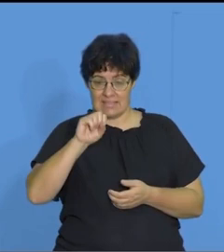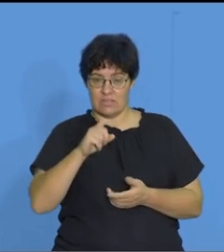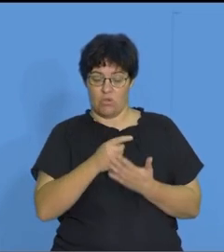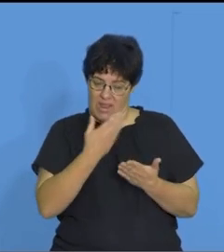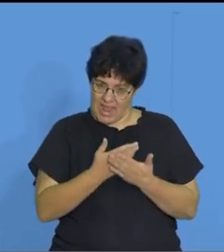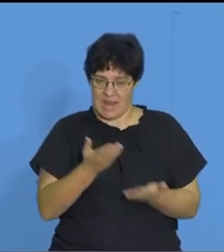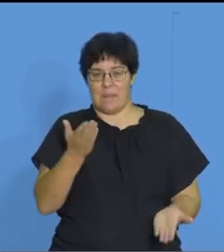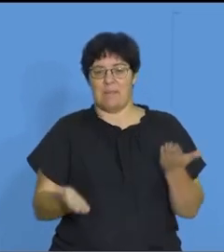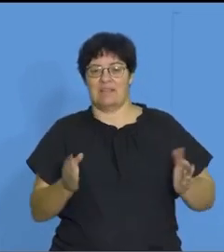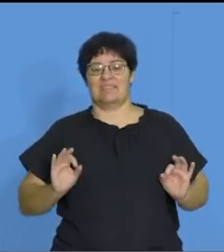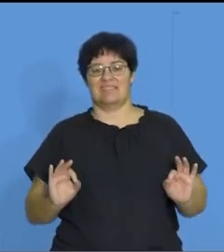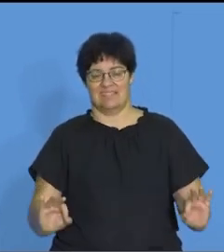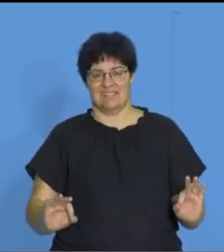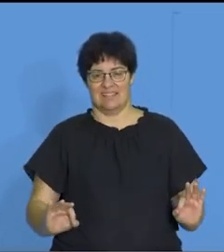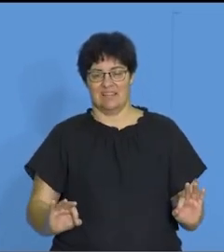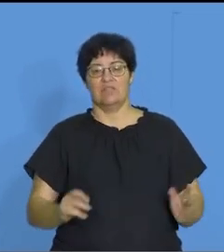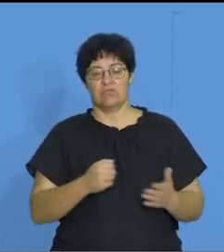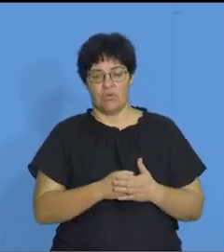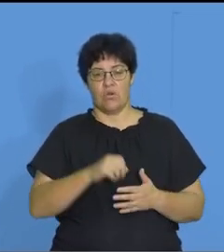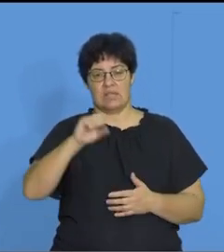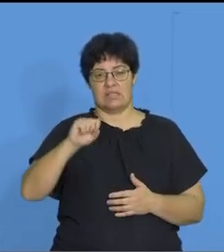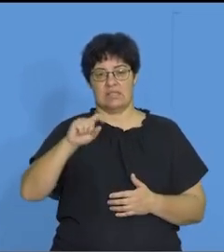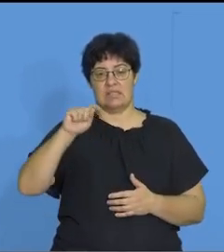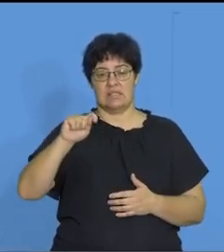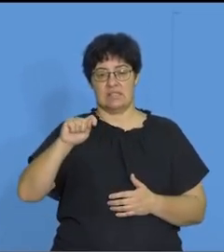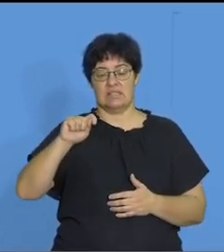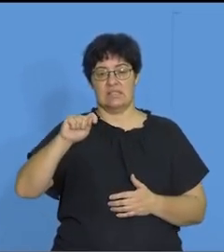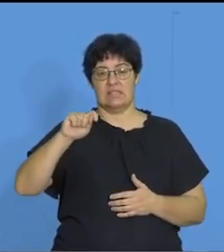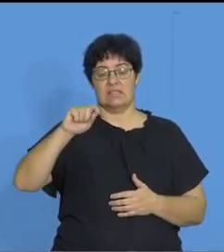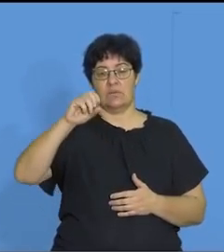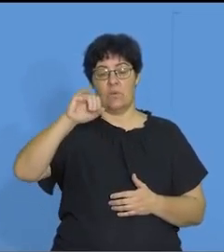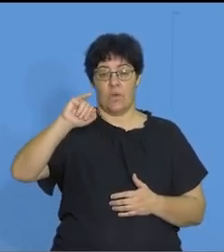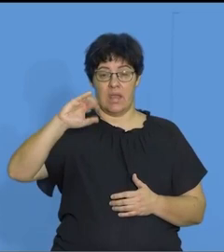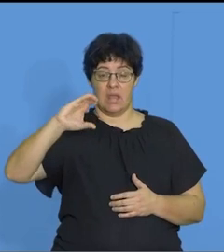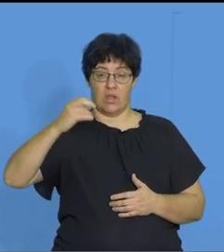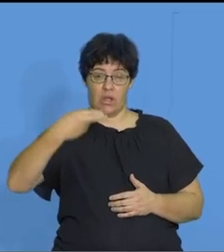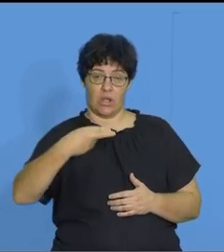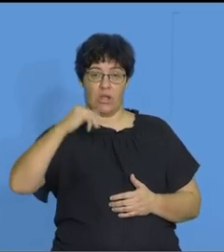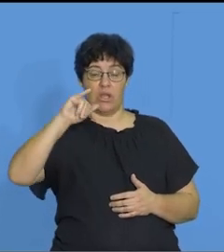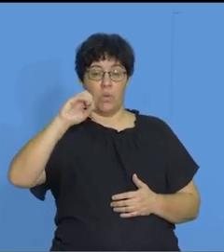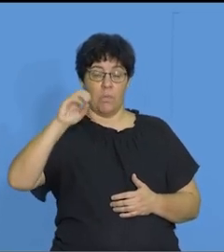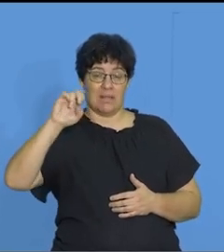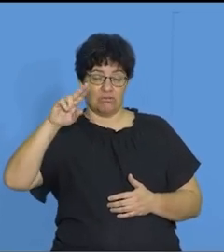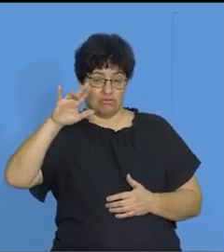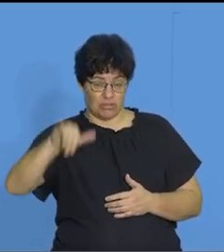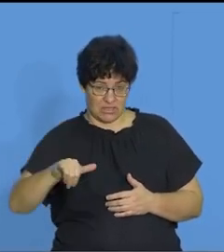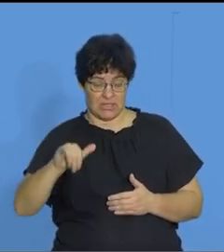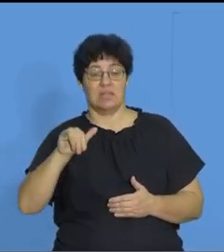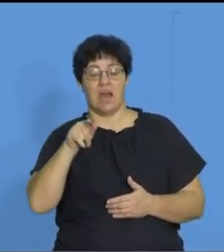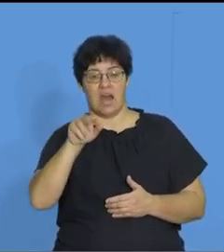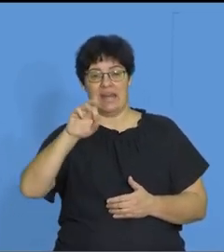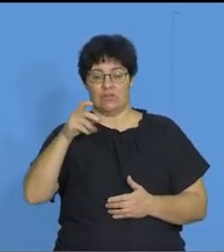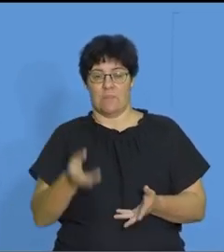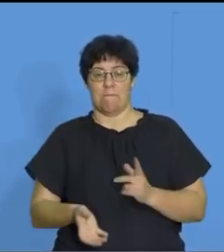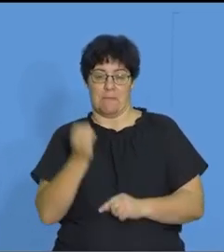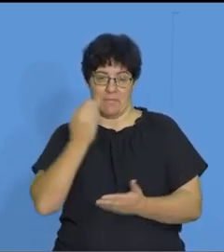is balanced, so that we can derive the stoichiometric ratio in which these reactants participate in the reaction. So